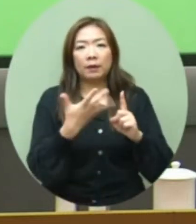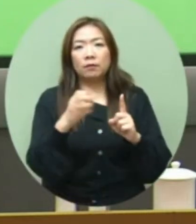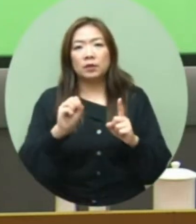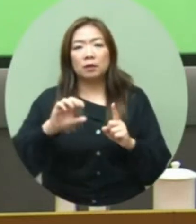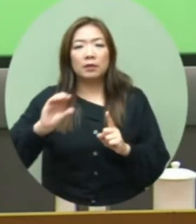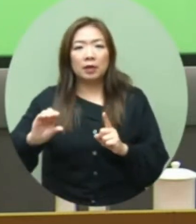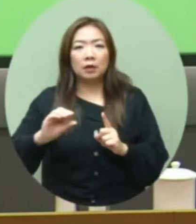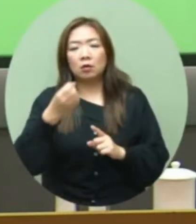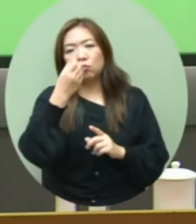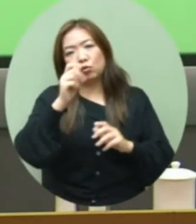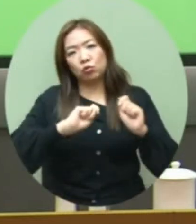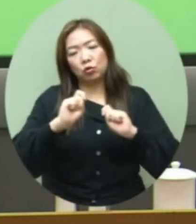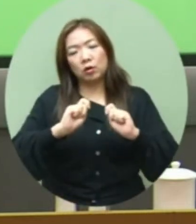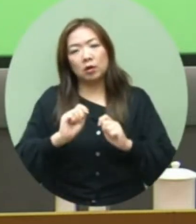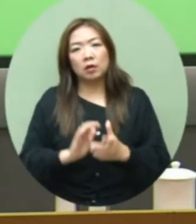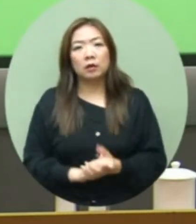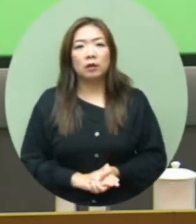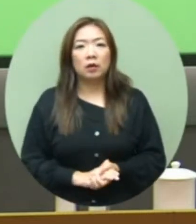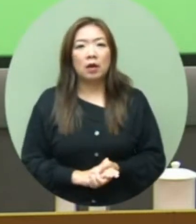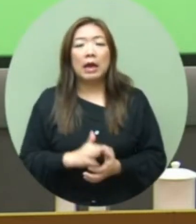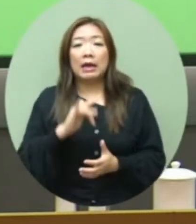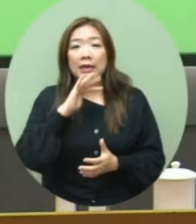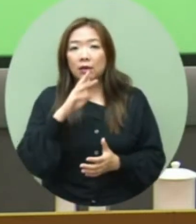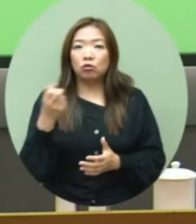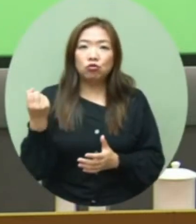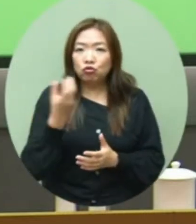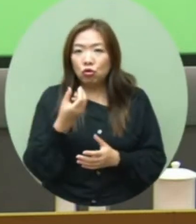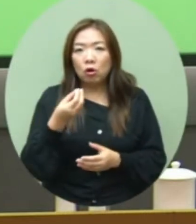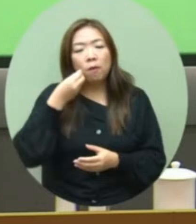applications. So for this $15 billion